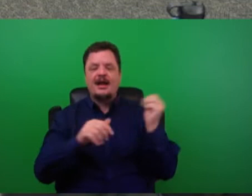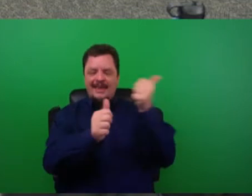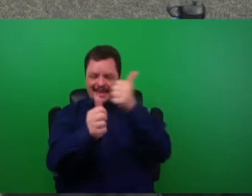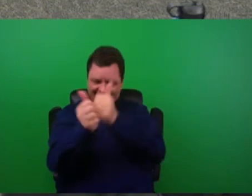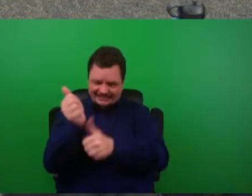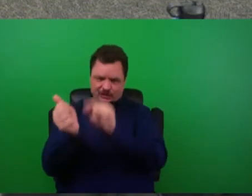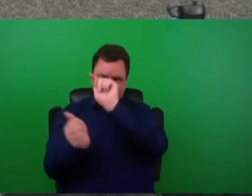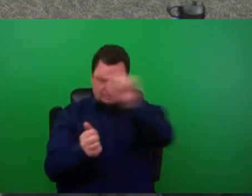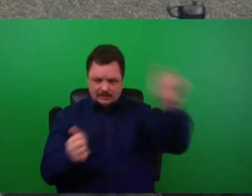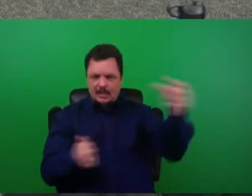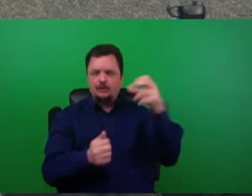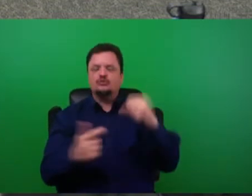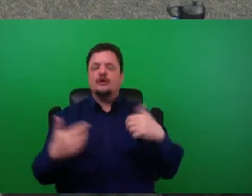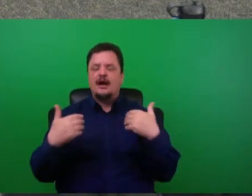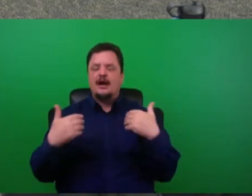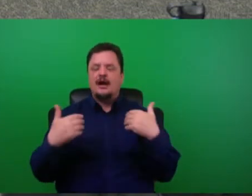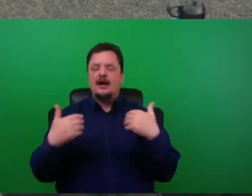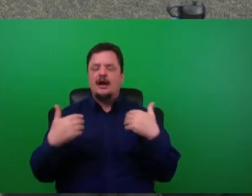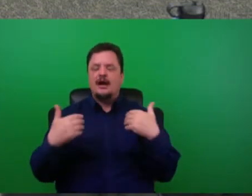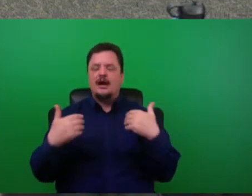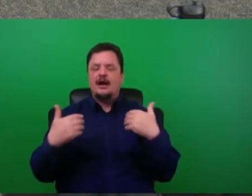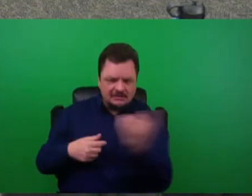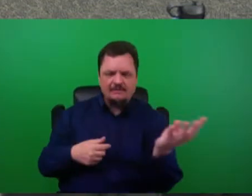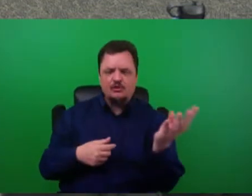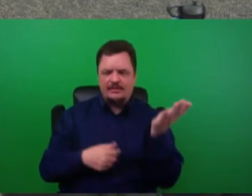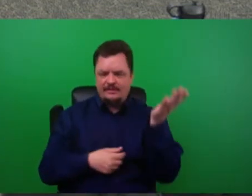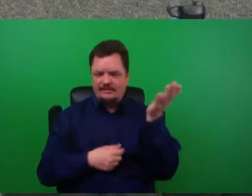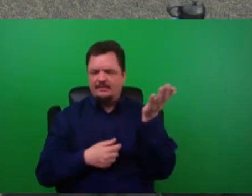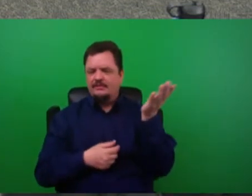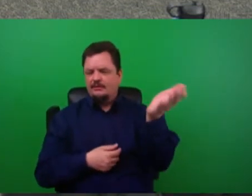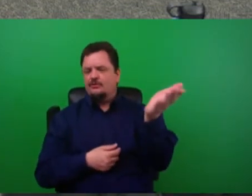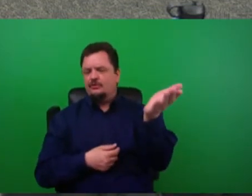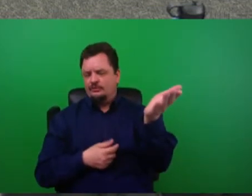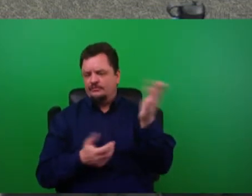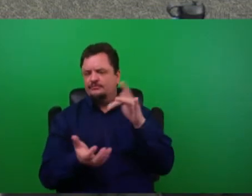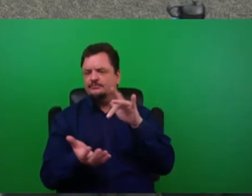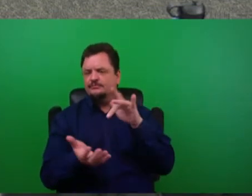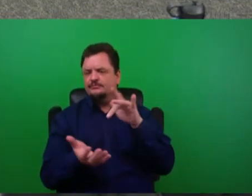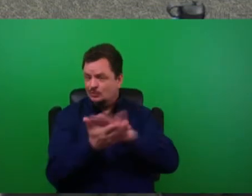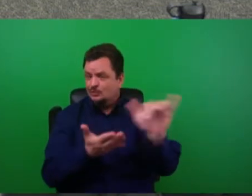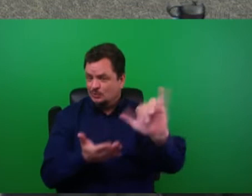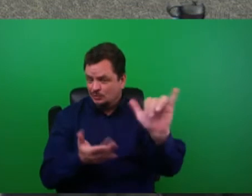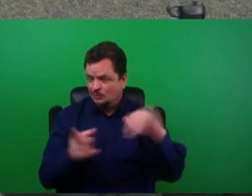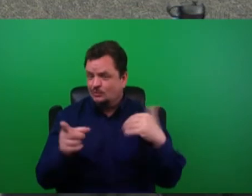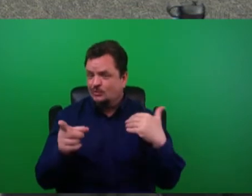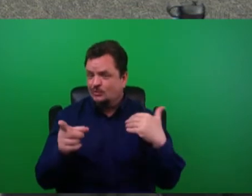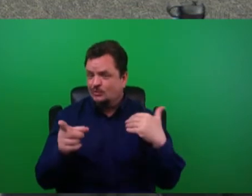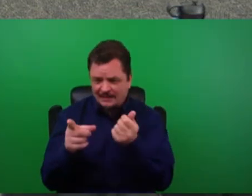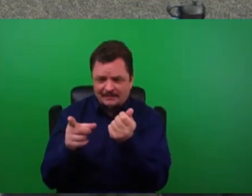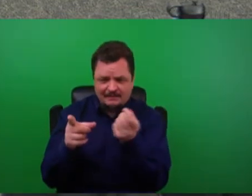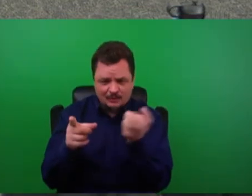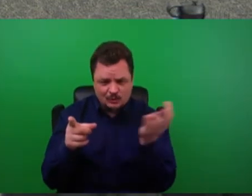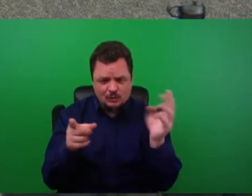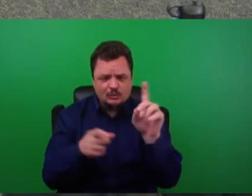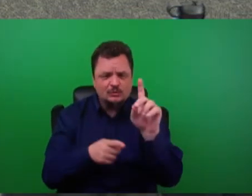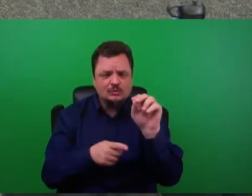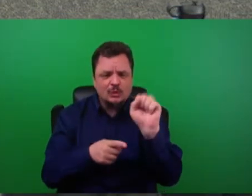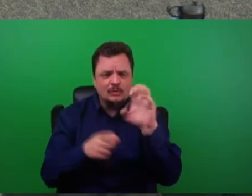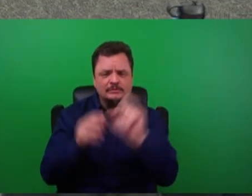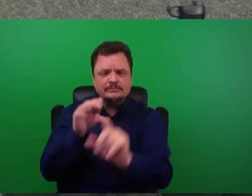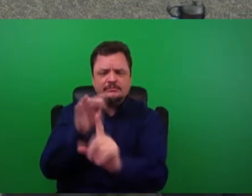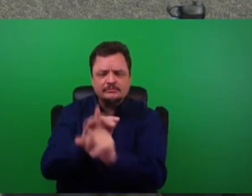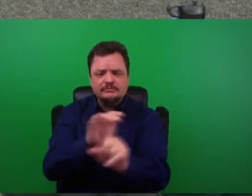site. Our middle schools also have a few doses. Our elementaries do not yet. And I spoke a little bit to